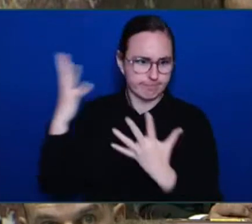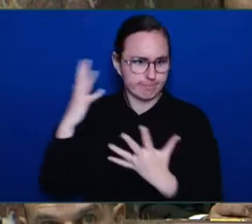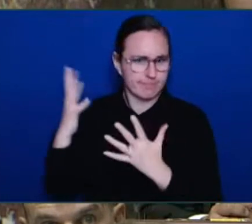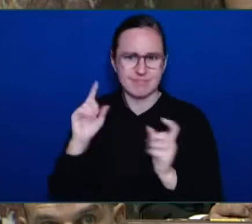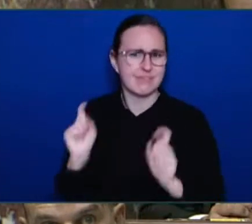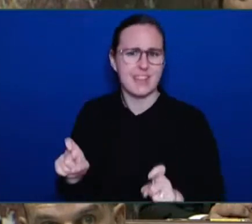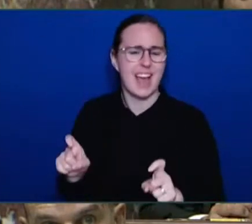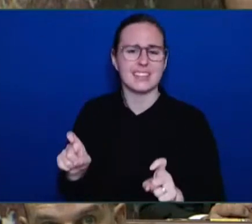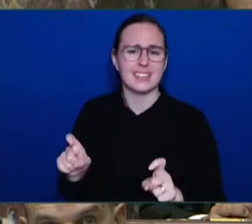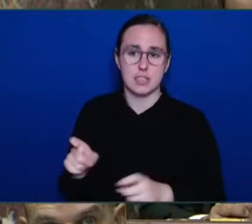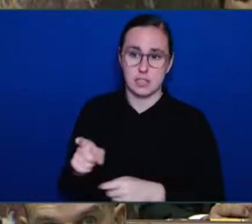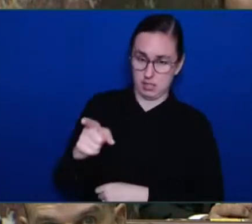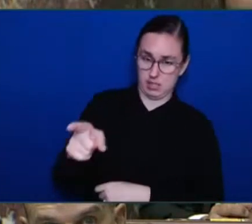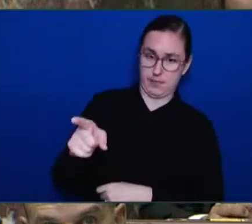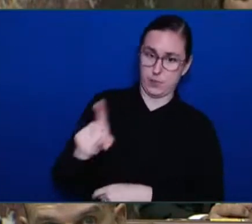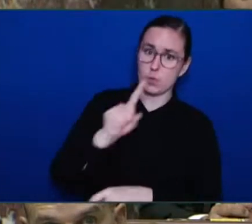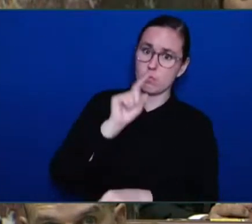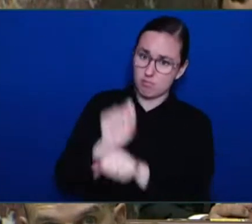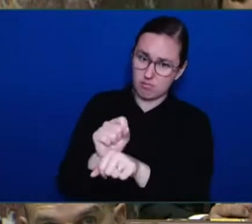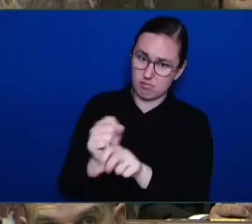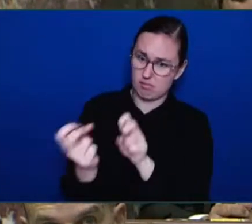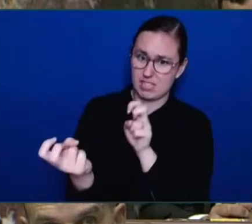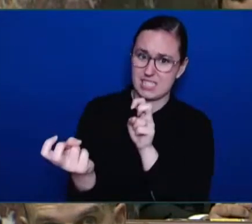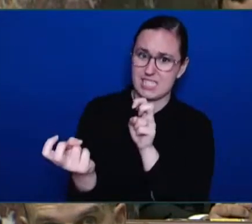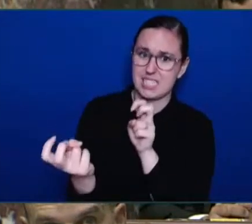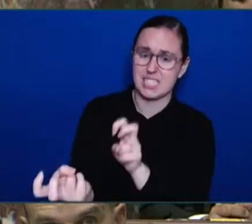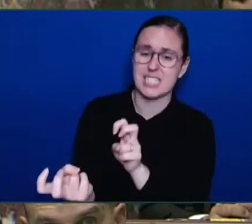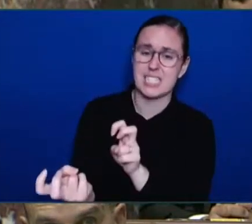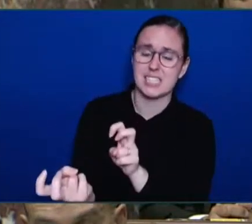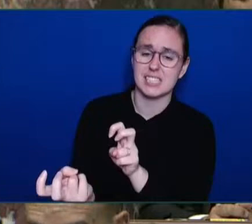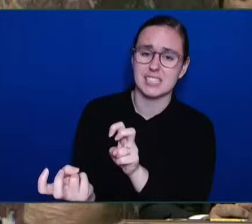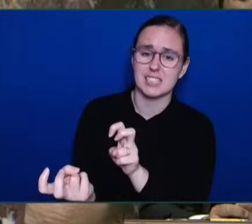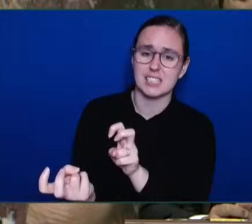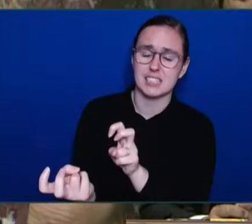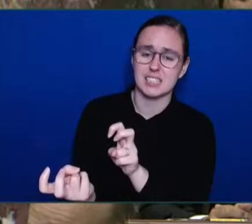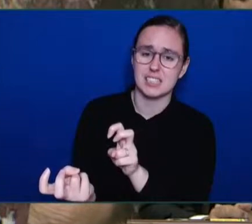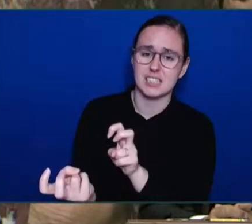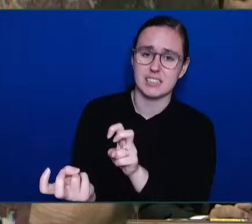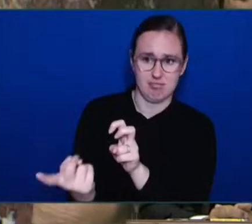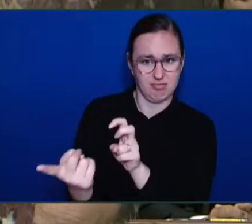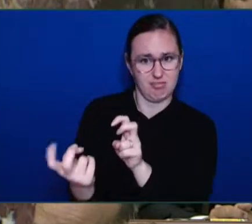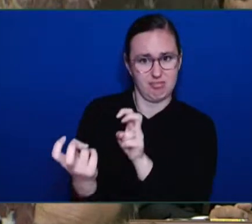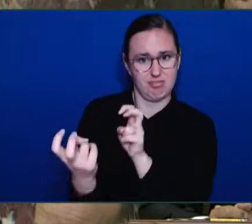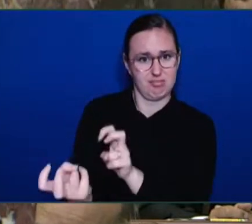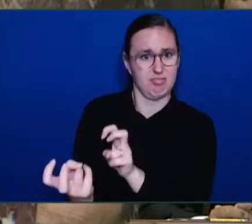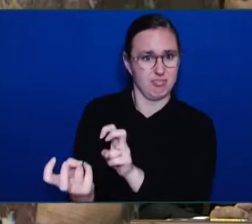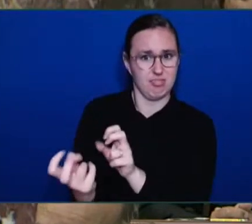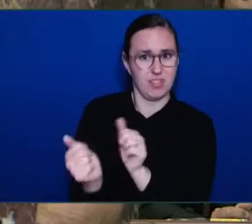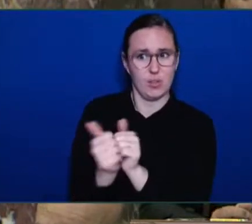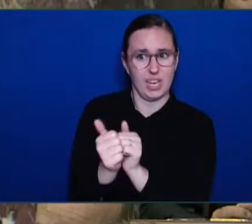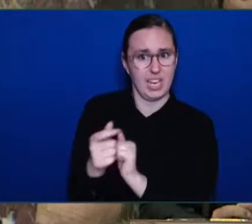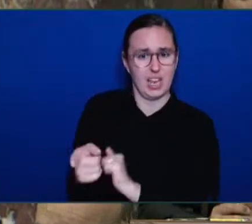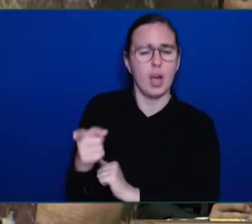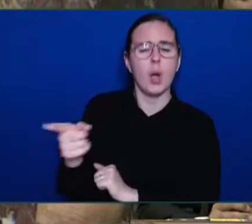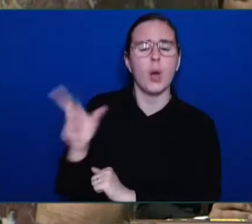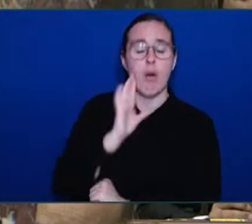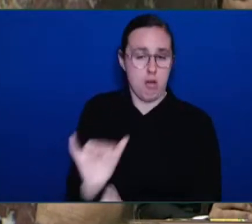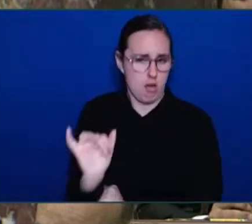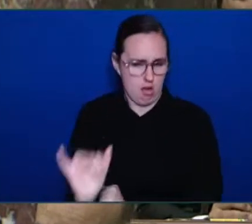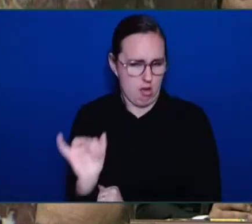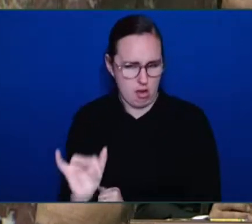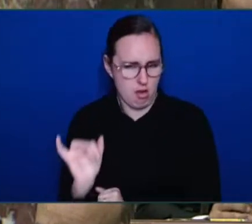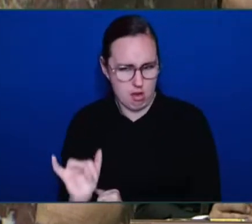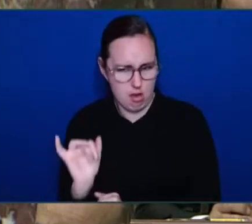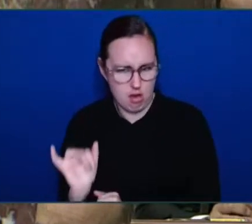C-75, is a federal law that our police and our Crown Council are administering every single